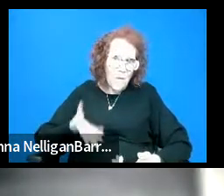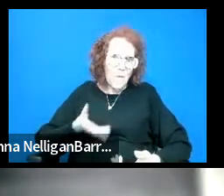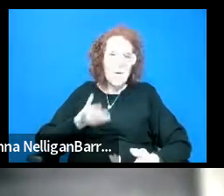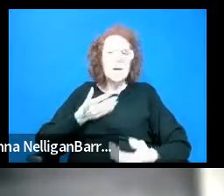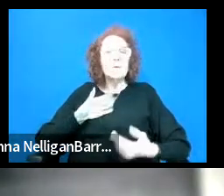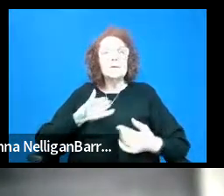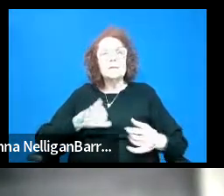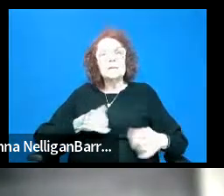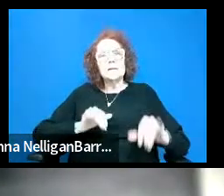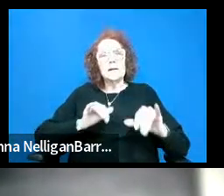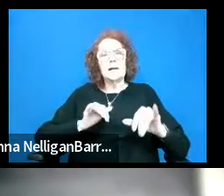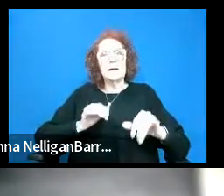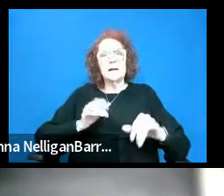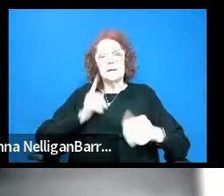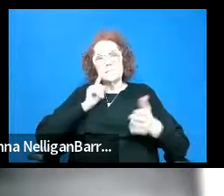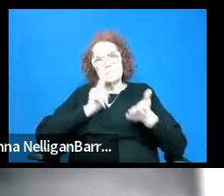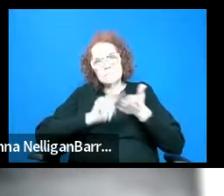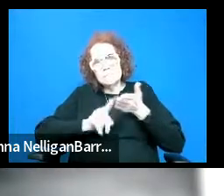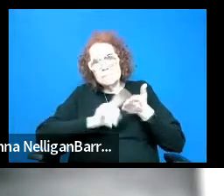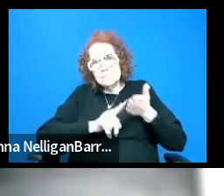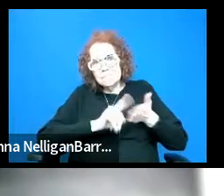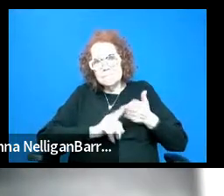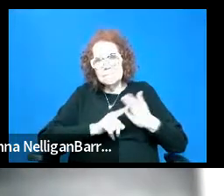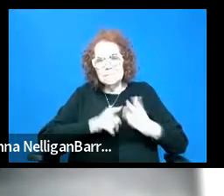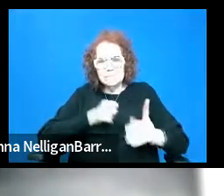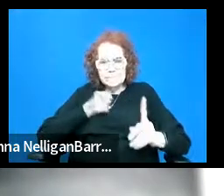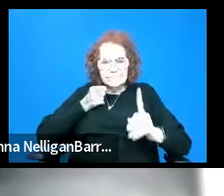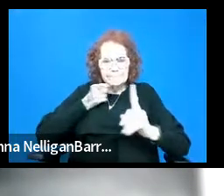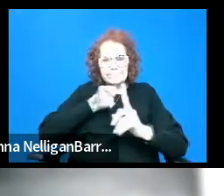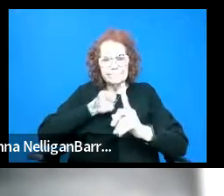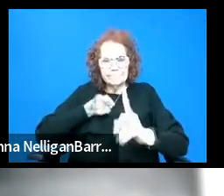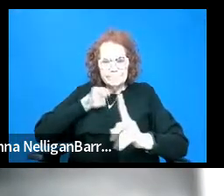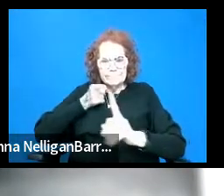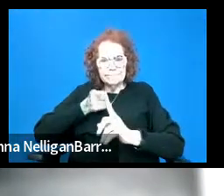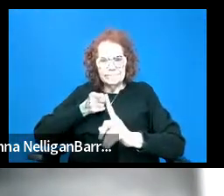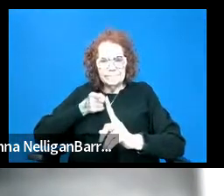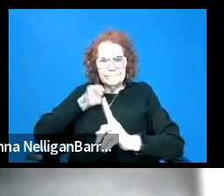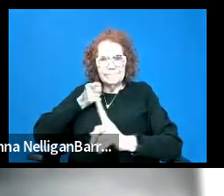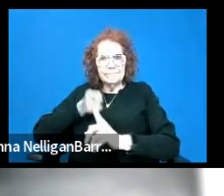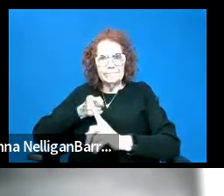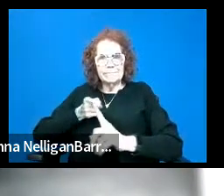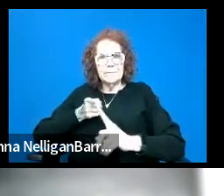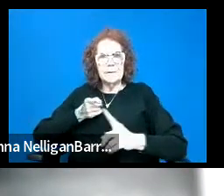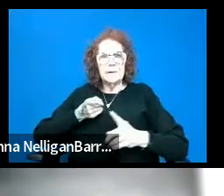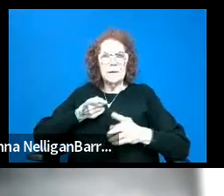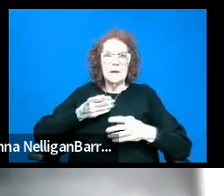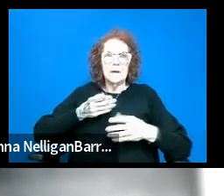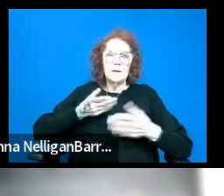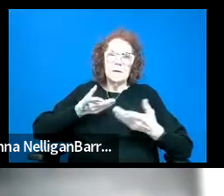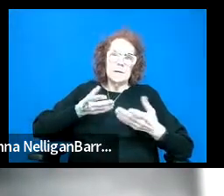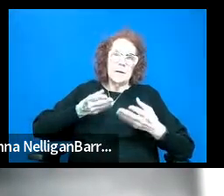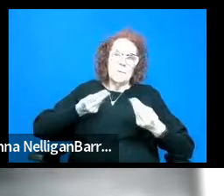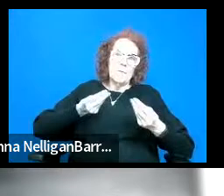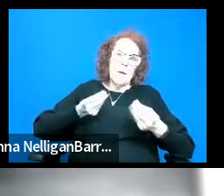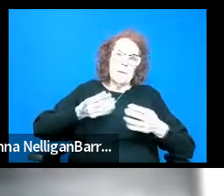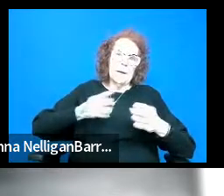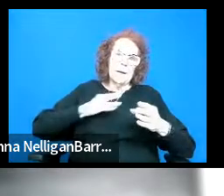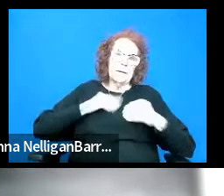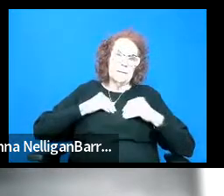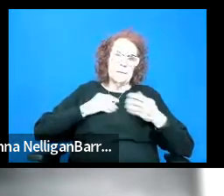with our committee of landlords, property managers, and tenant union representatives to talk about that.